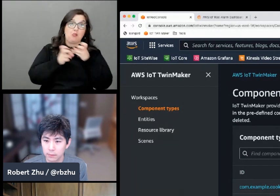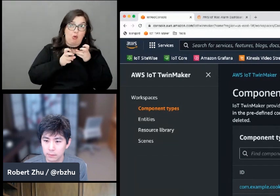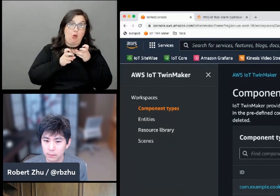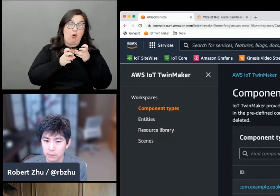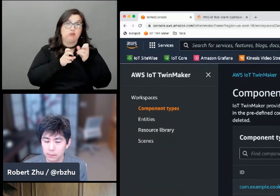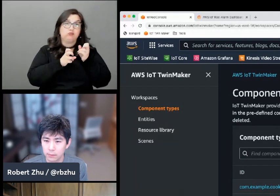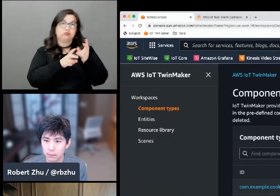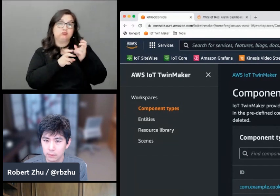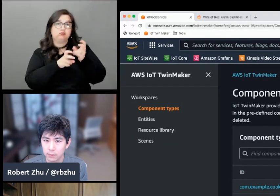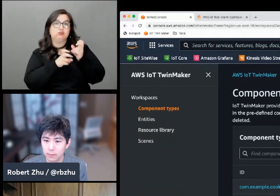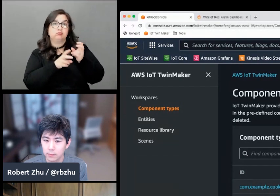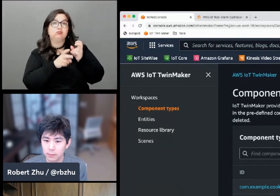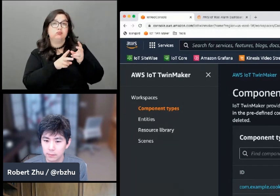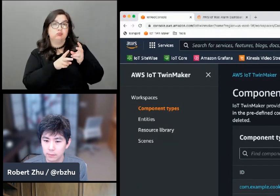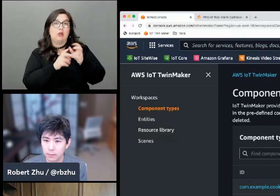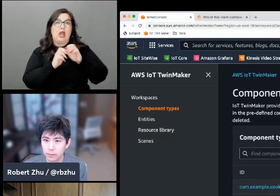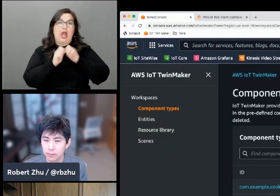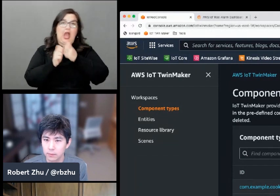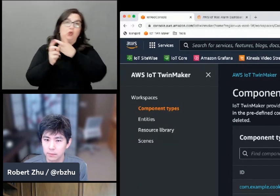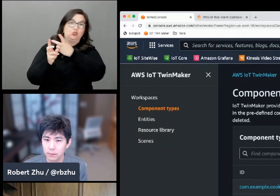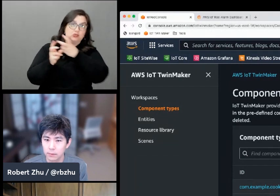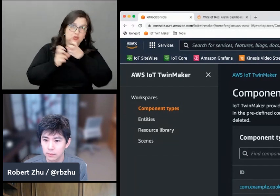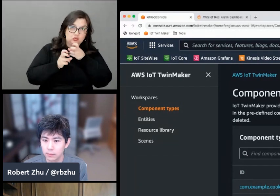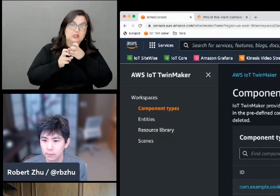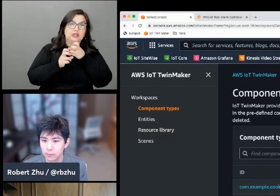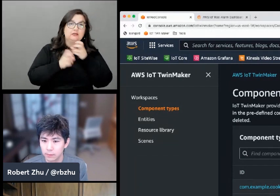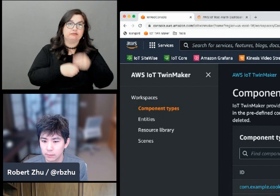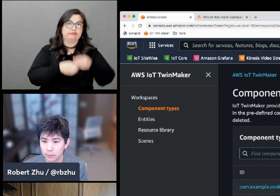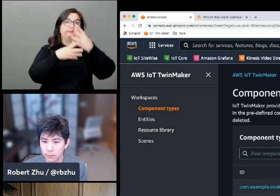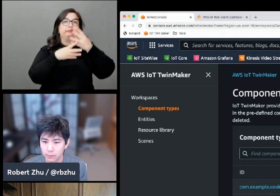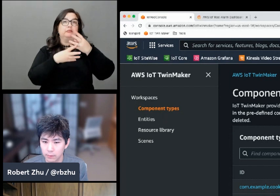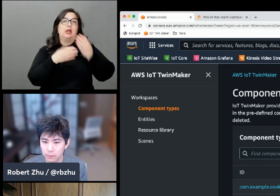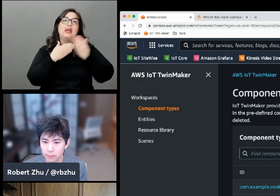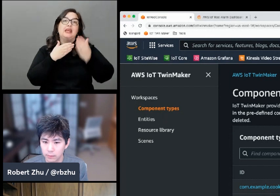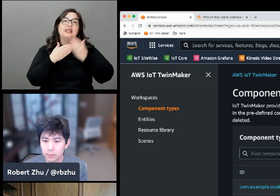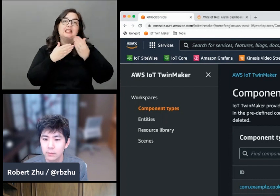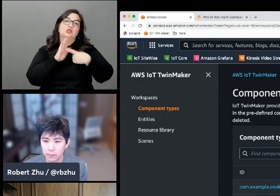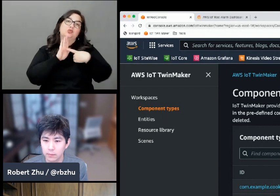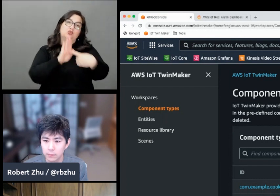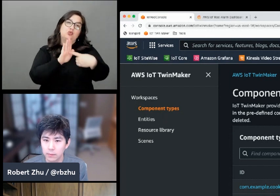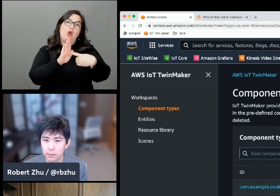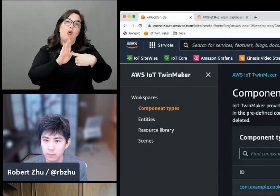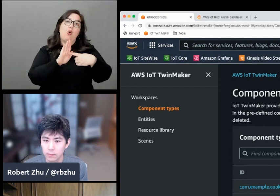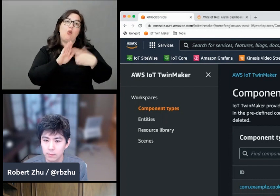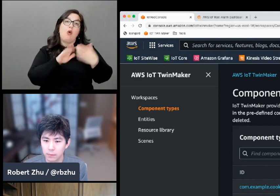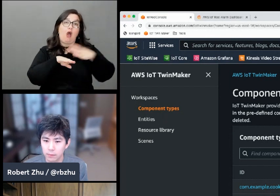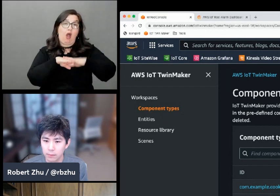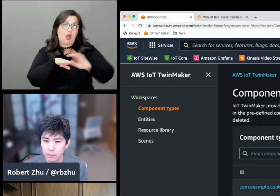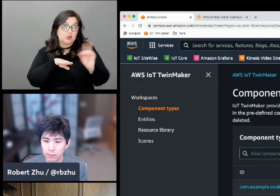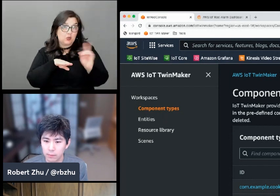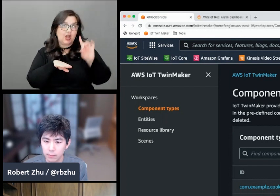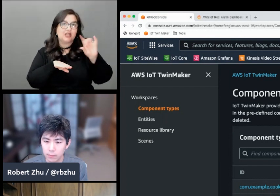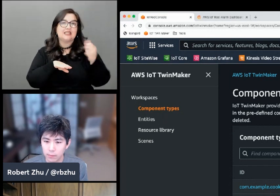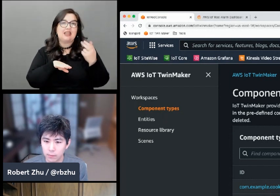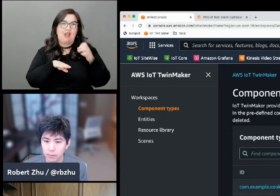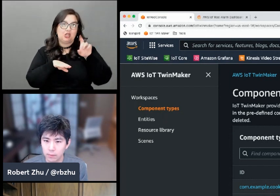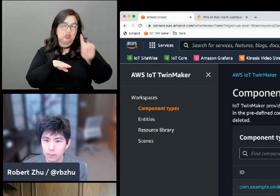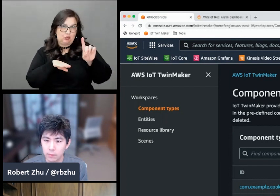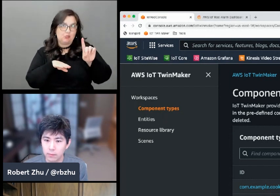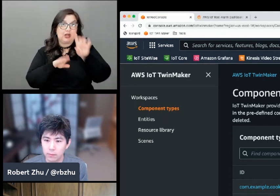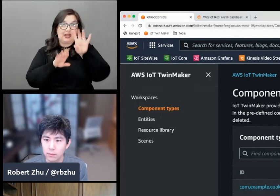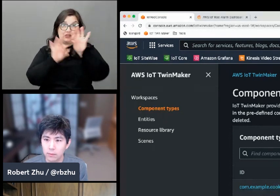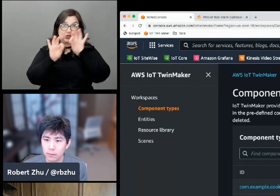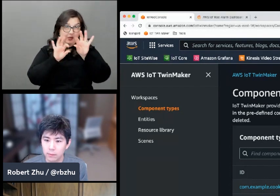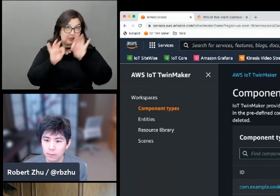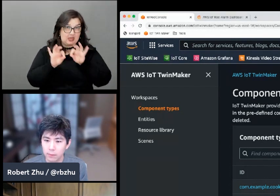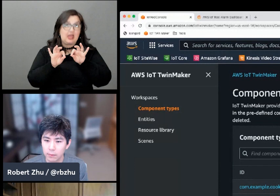model of how to retrieve that data so that it makes it easy to show it on dashboards. And so you can pick from any of our